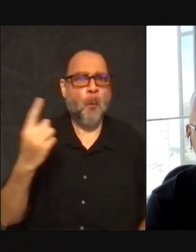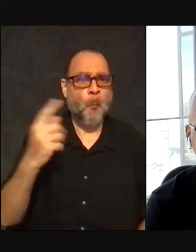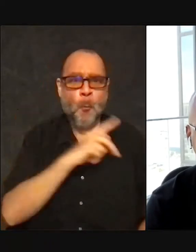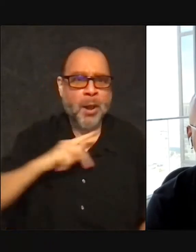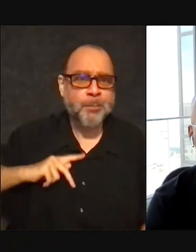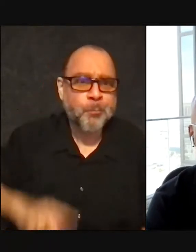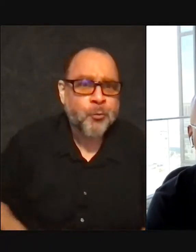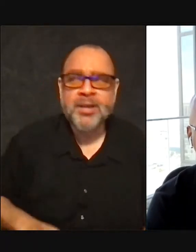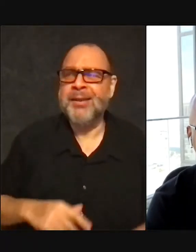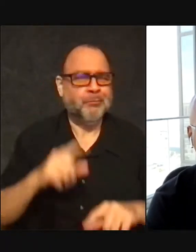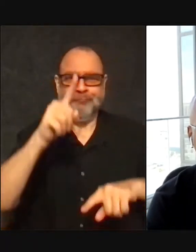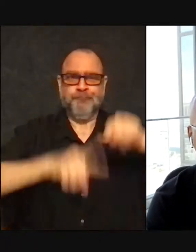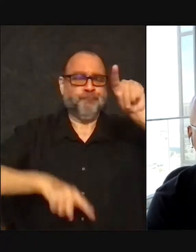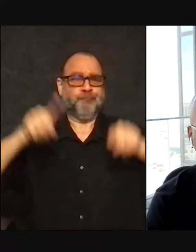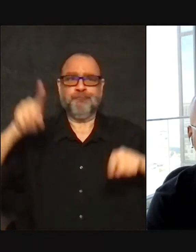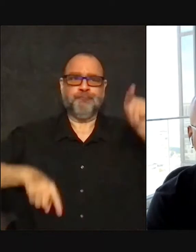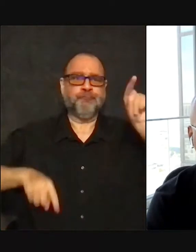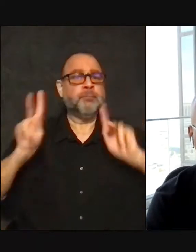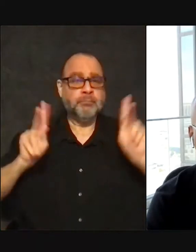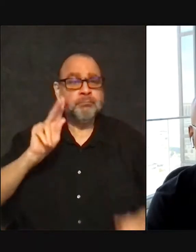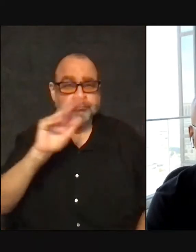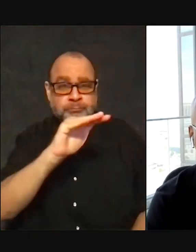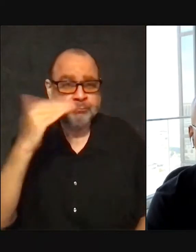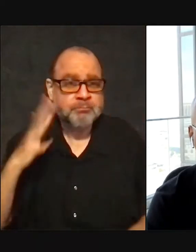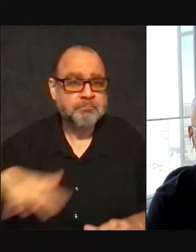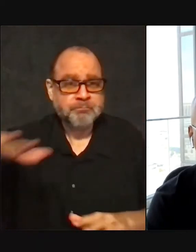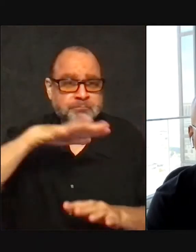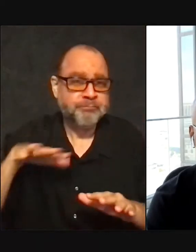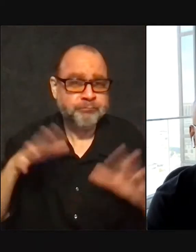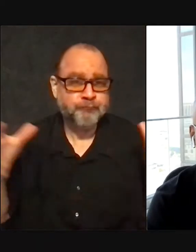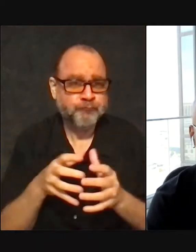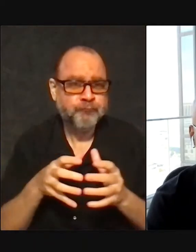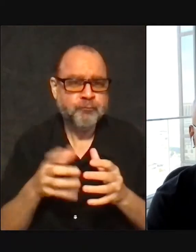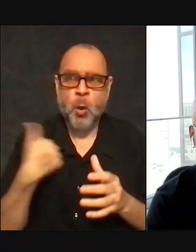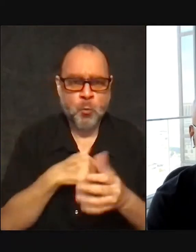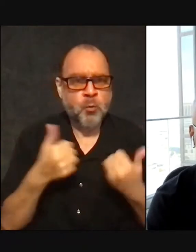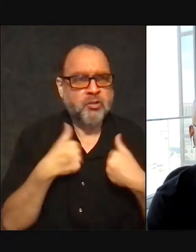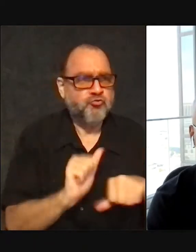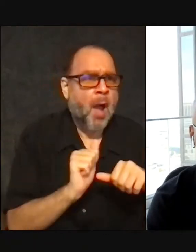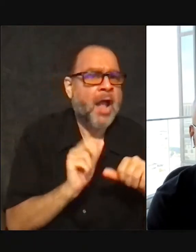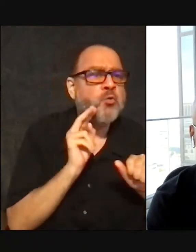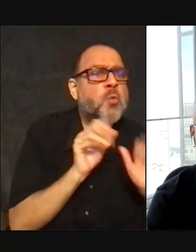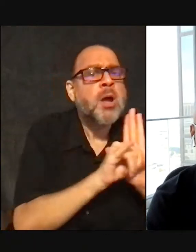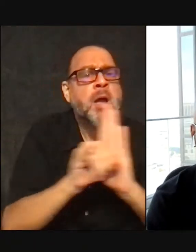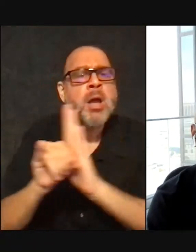are Jerusalem, and kind of in between that is a group of folks we think are changing the world. And